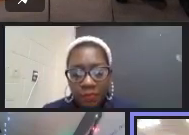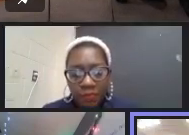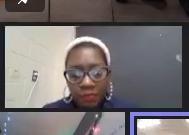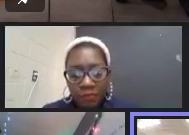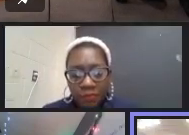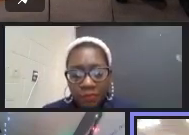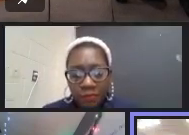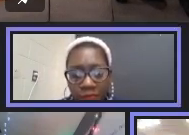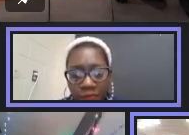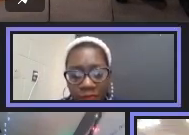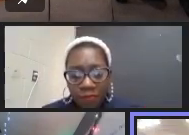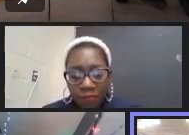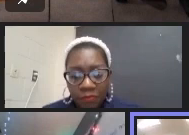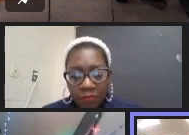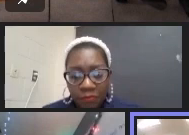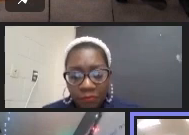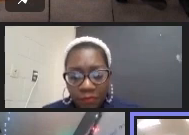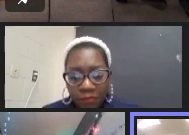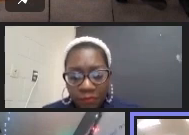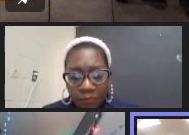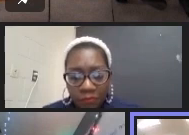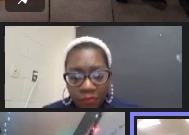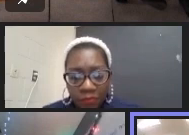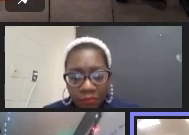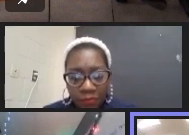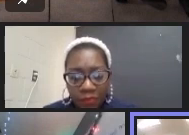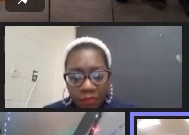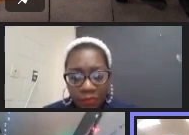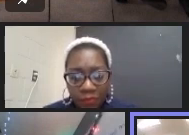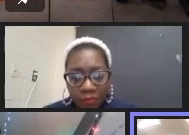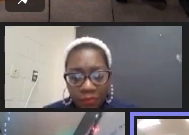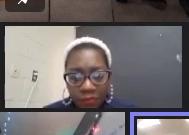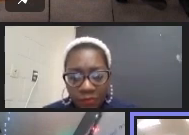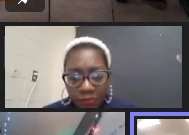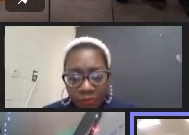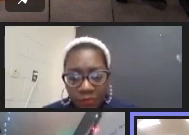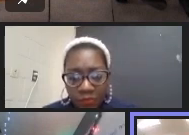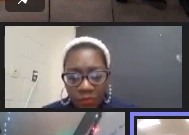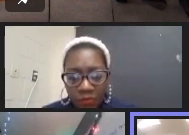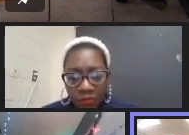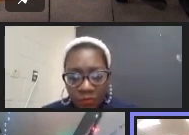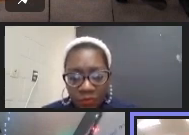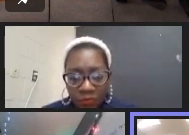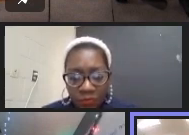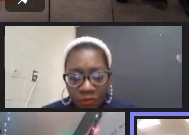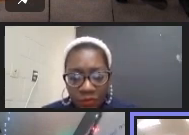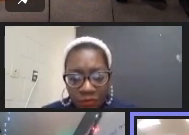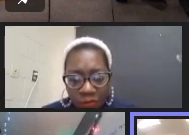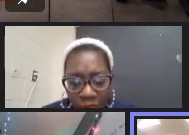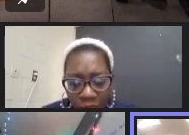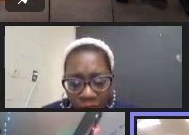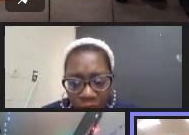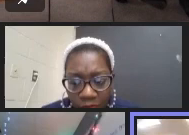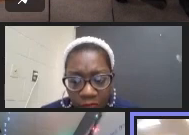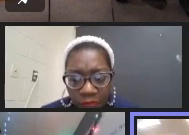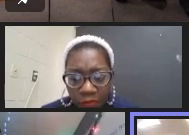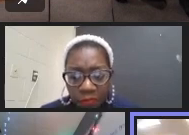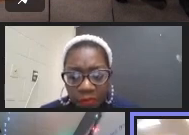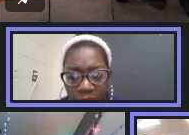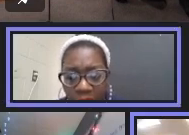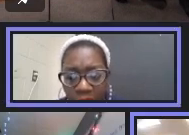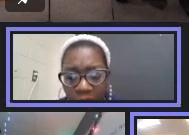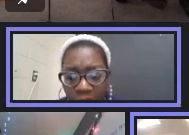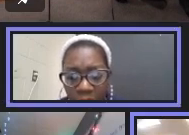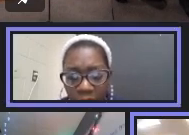ineffective teachers, and like you said, that's a small percentage, but where is that? How do they determine